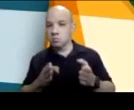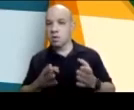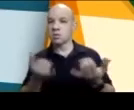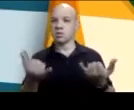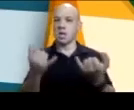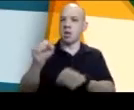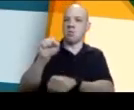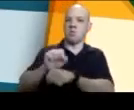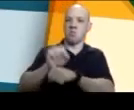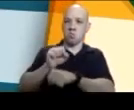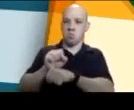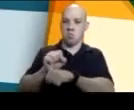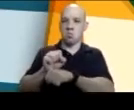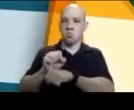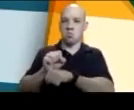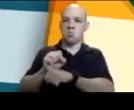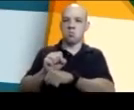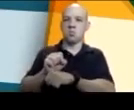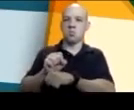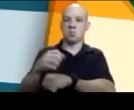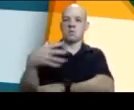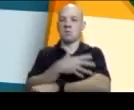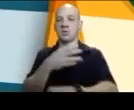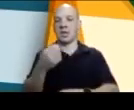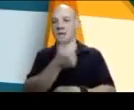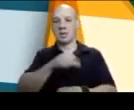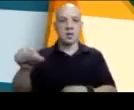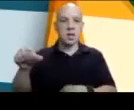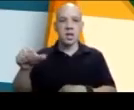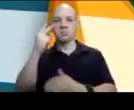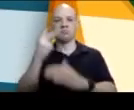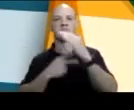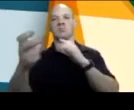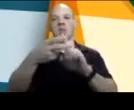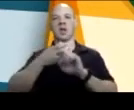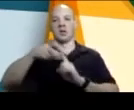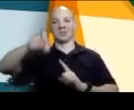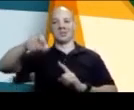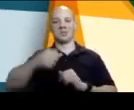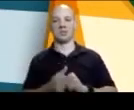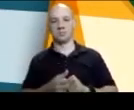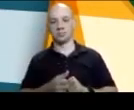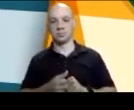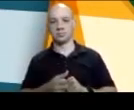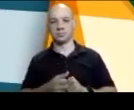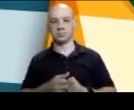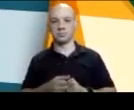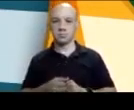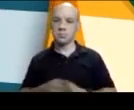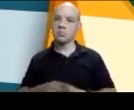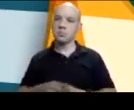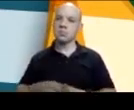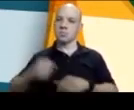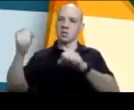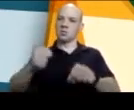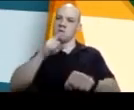current workforce and any foreseeable hiring needs, a firm commitment to document